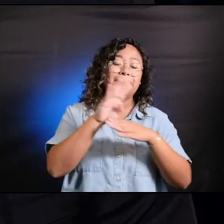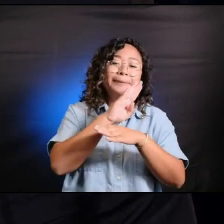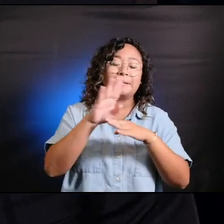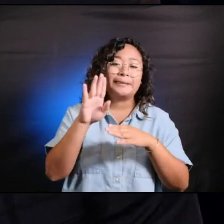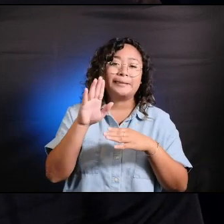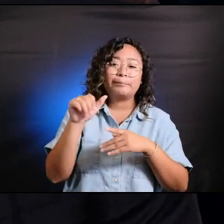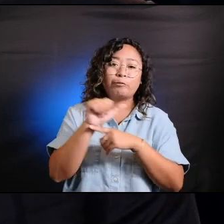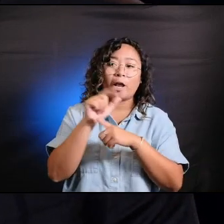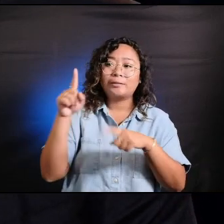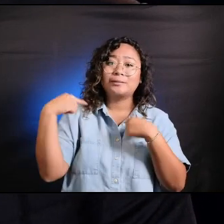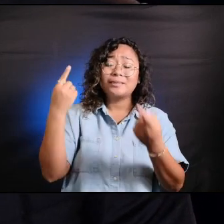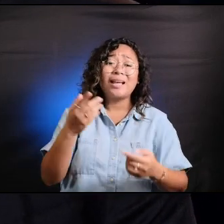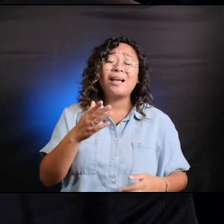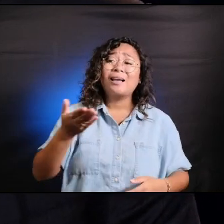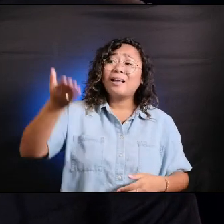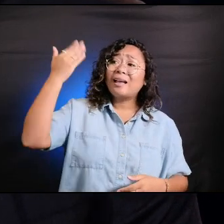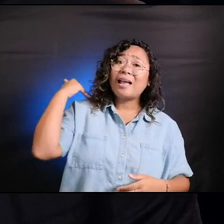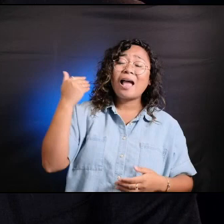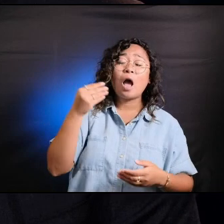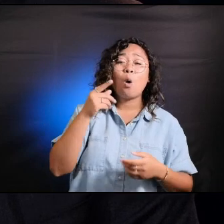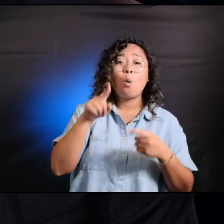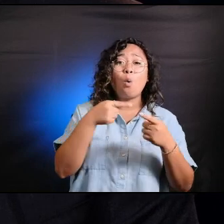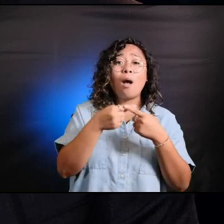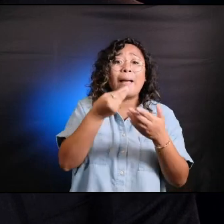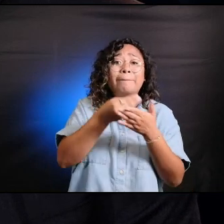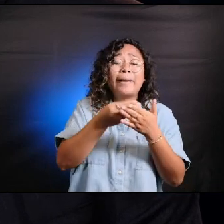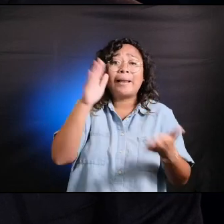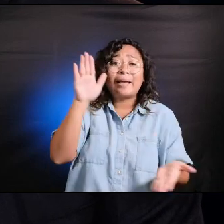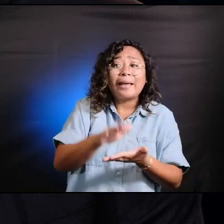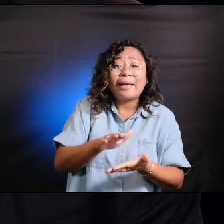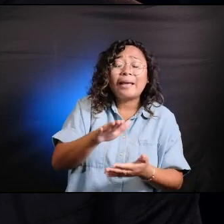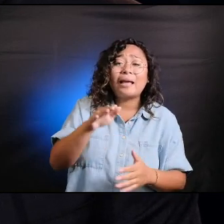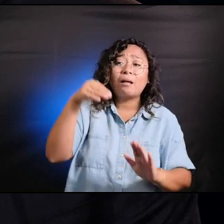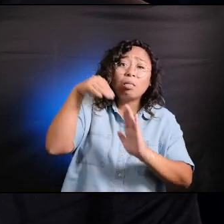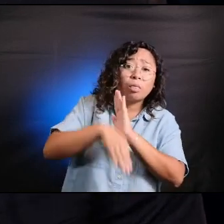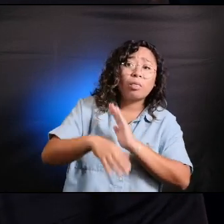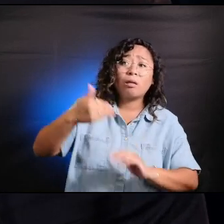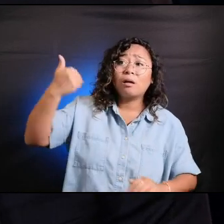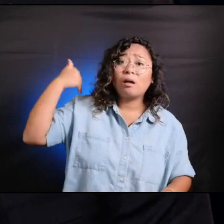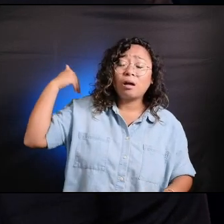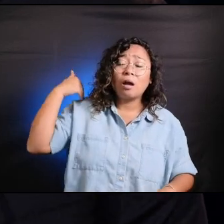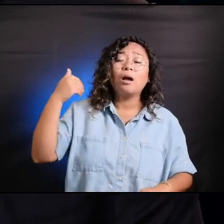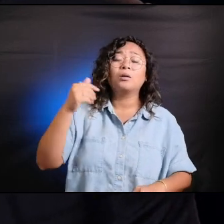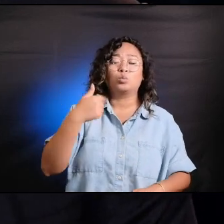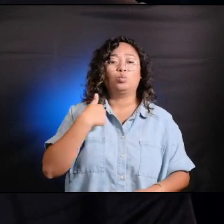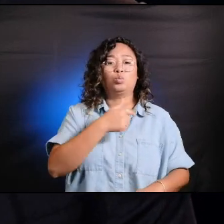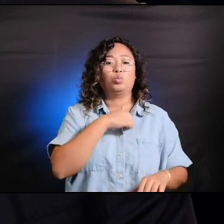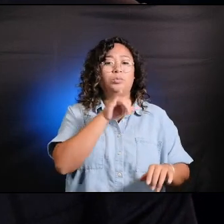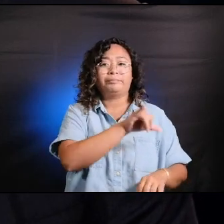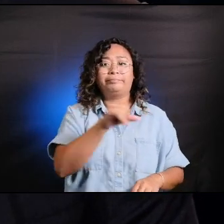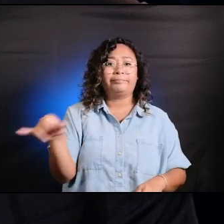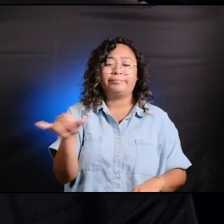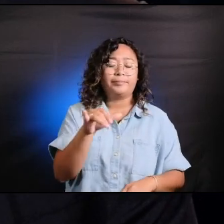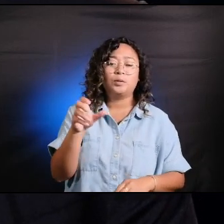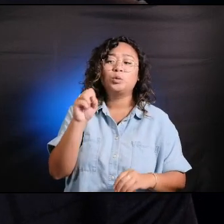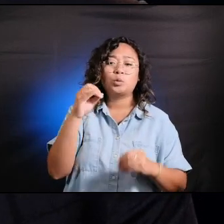practice. We did it a lot during the recession, the last recession, so that's the easiest part of it, getting the